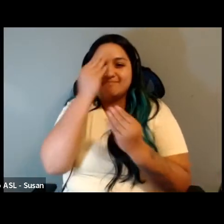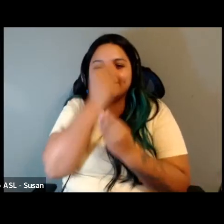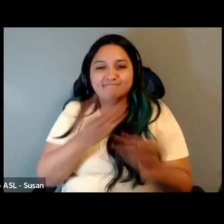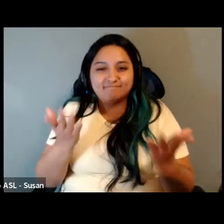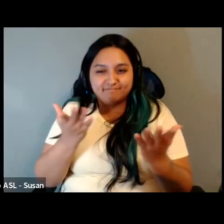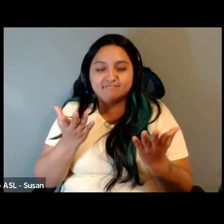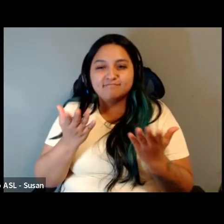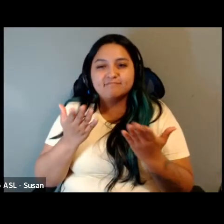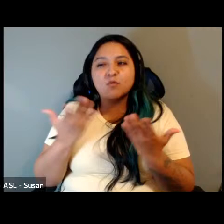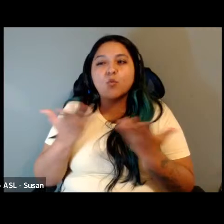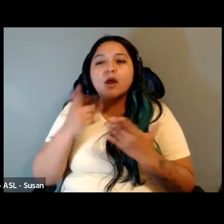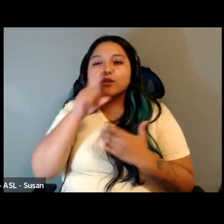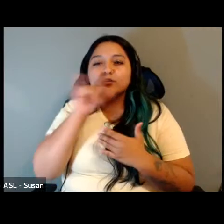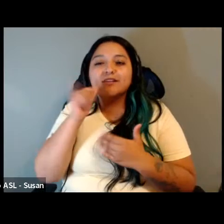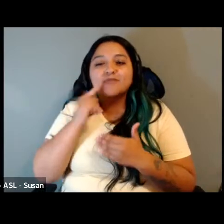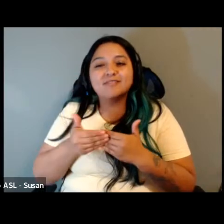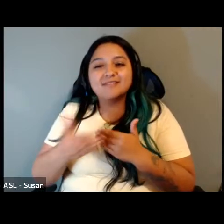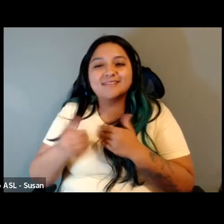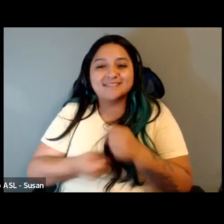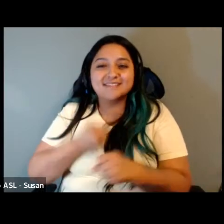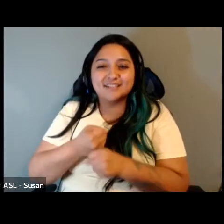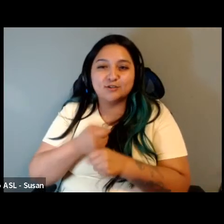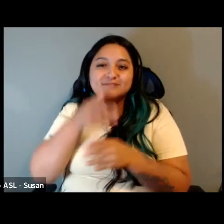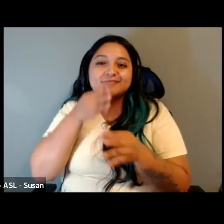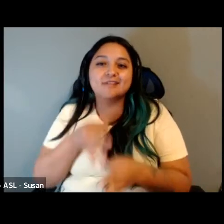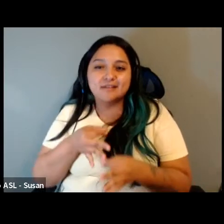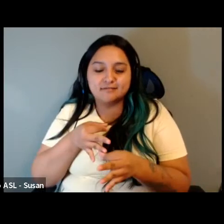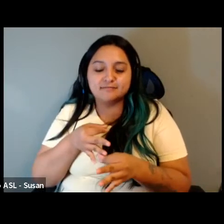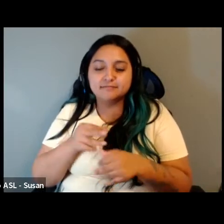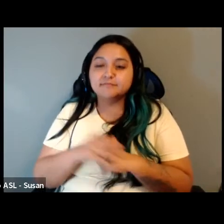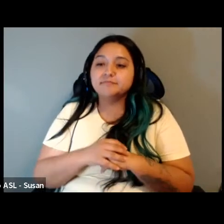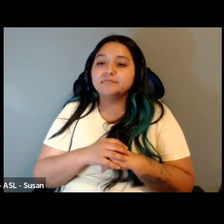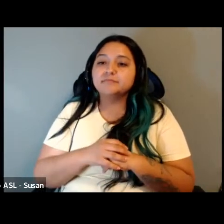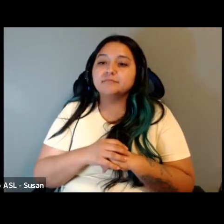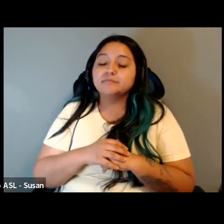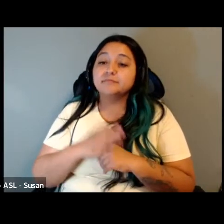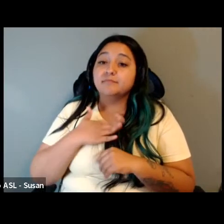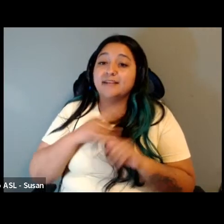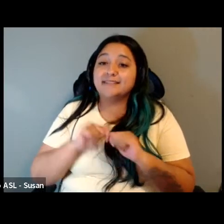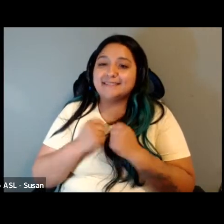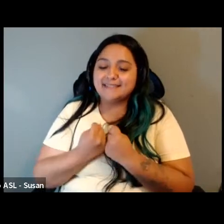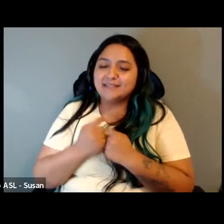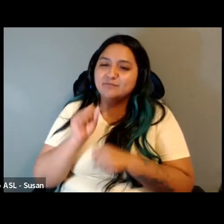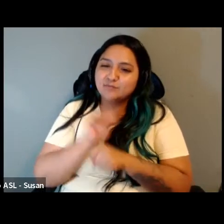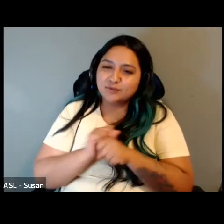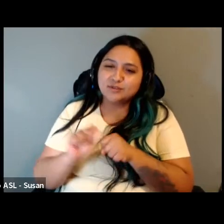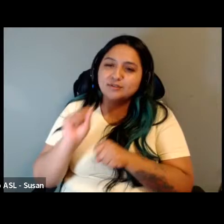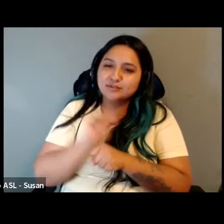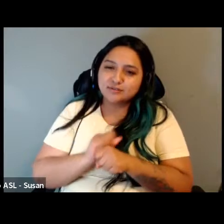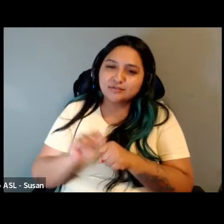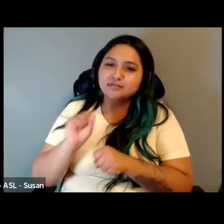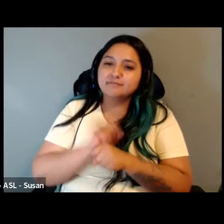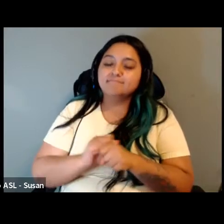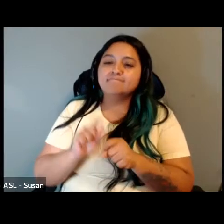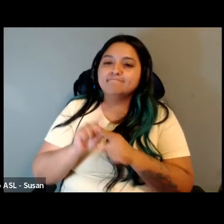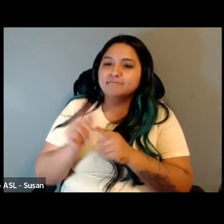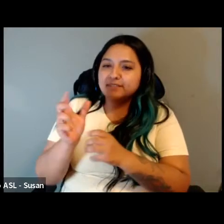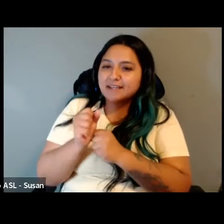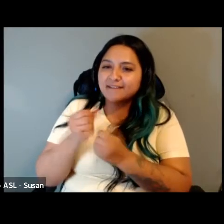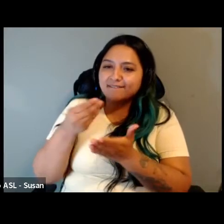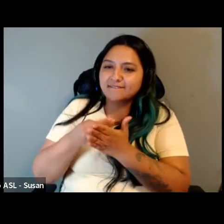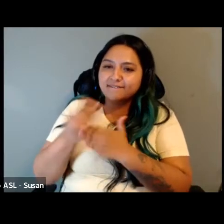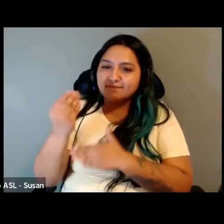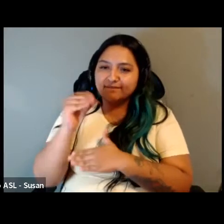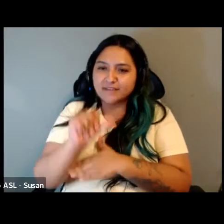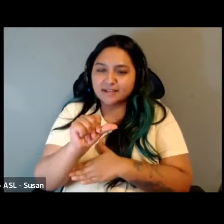supported in the fiscal year. My team worked fearlessly to leverage the various funding sources to support